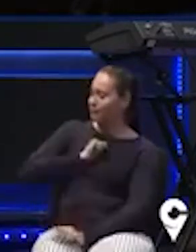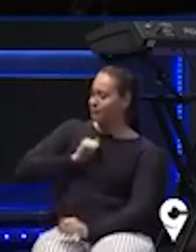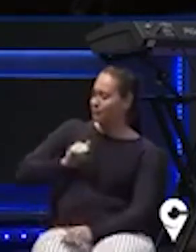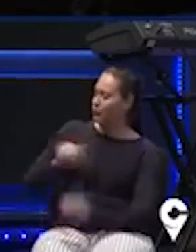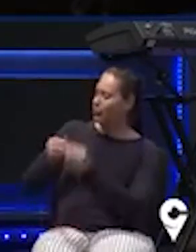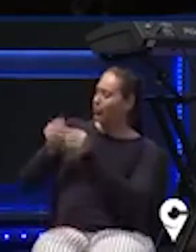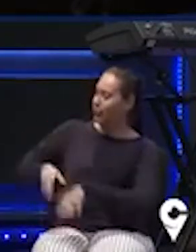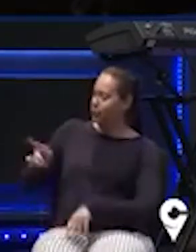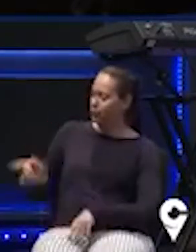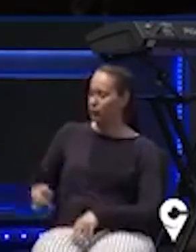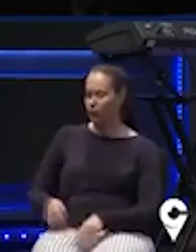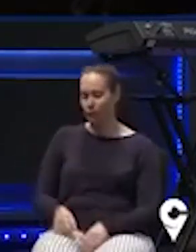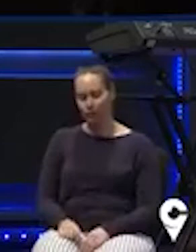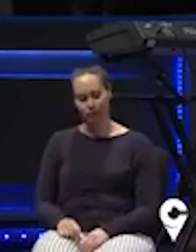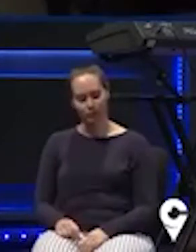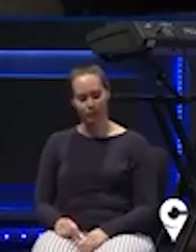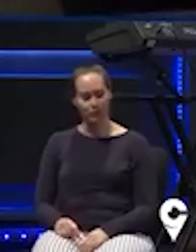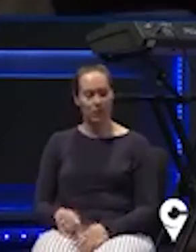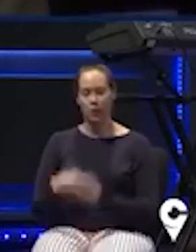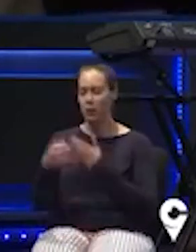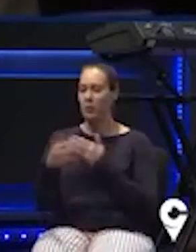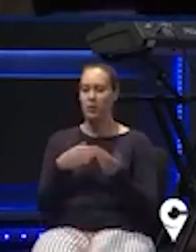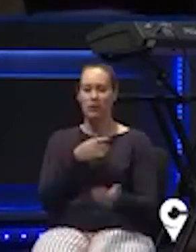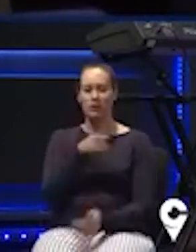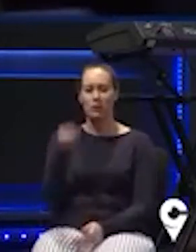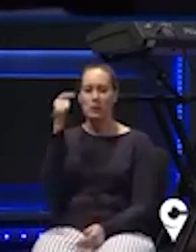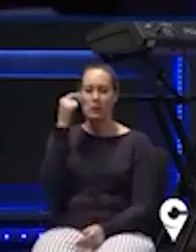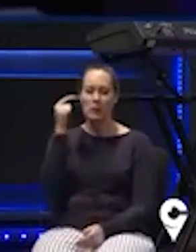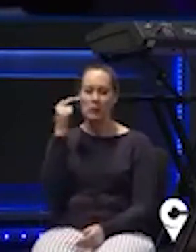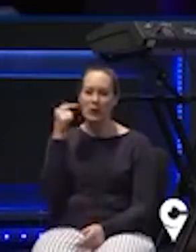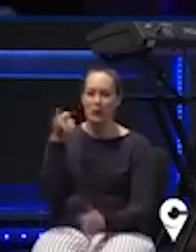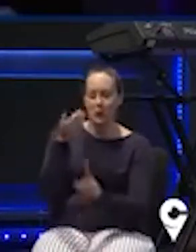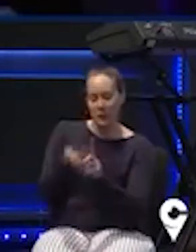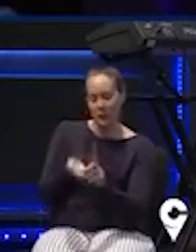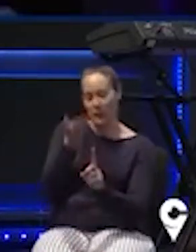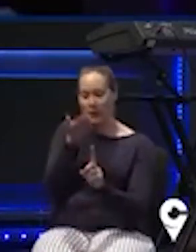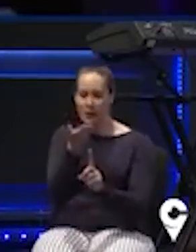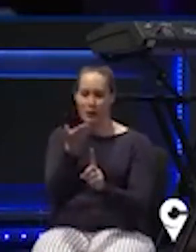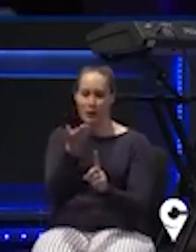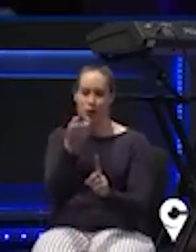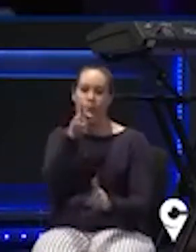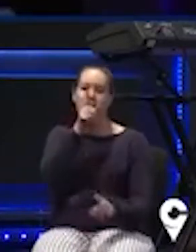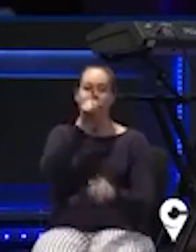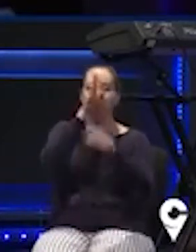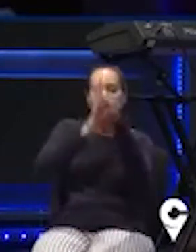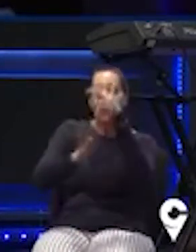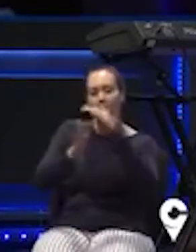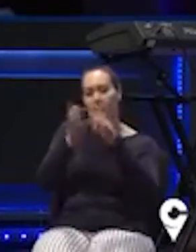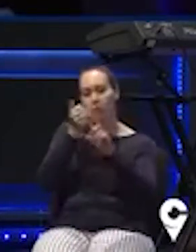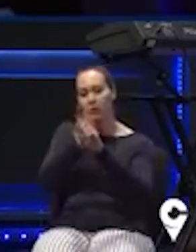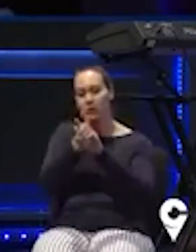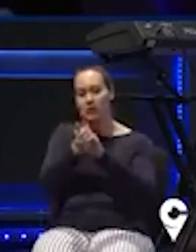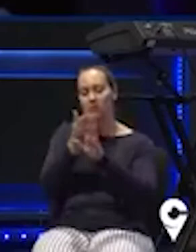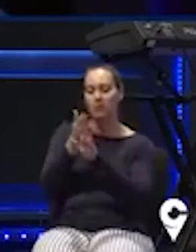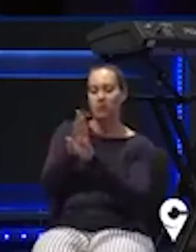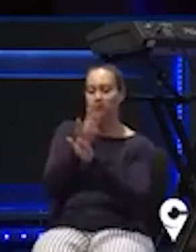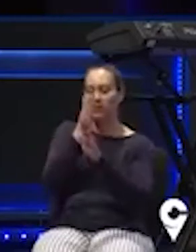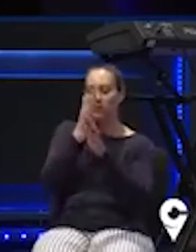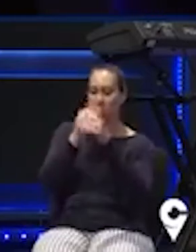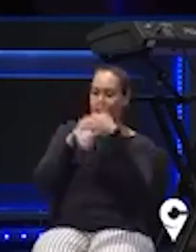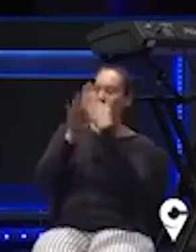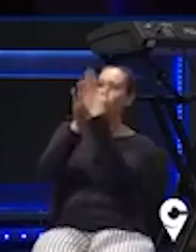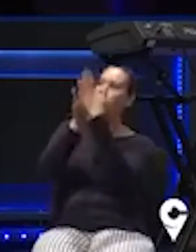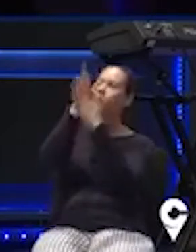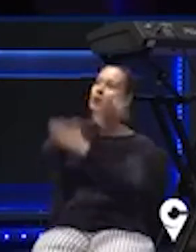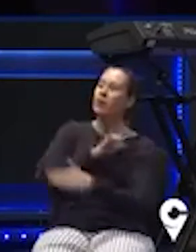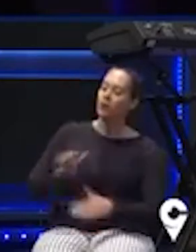No matter who you think you are or what you've accomplished or what you've done, the Bible says, humble yourself before the Lord. He will exalt